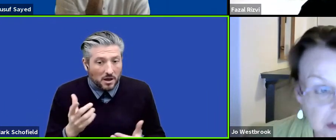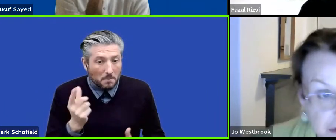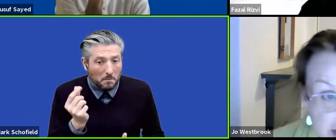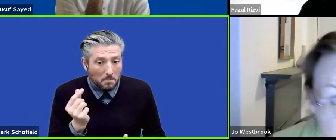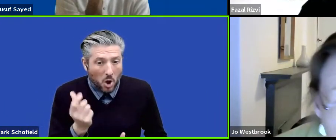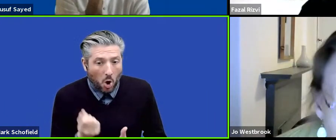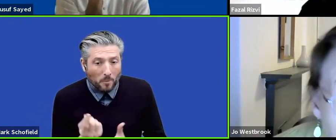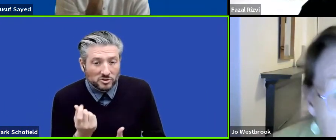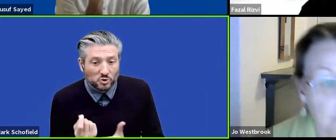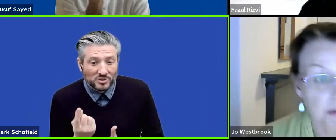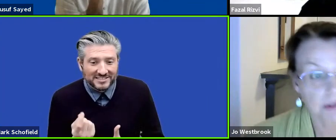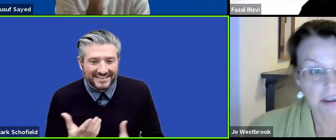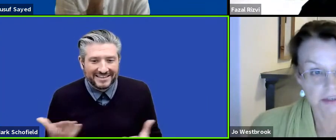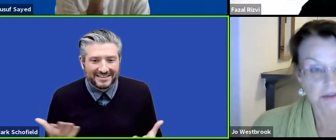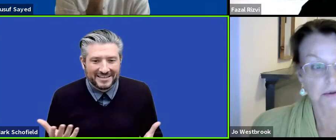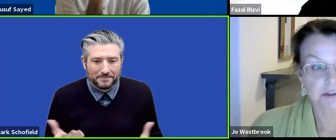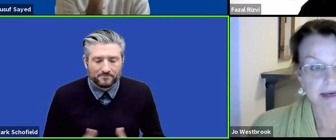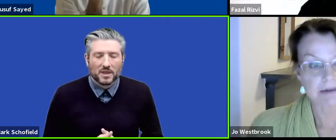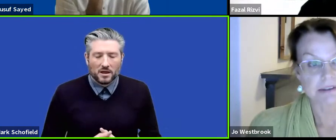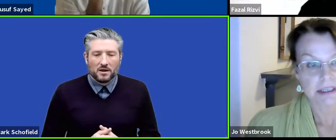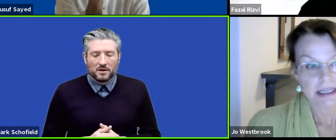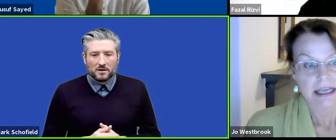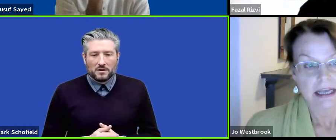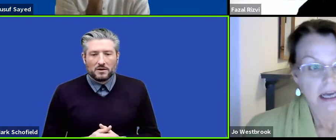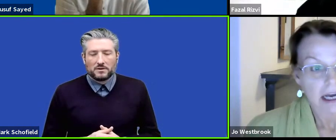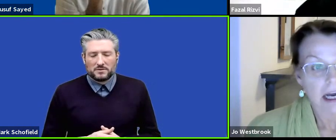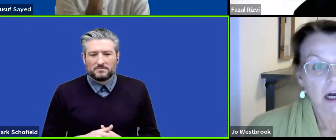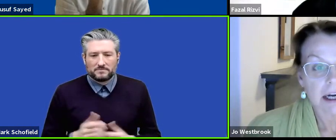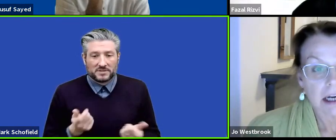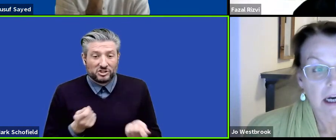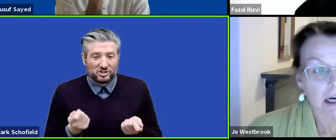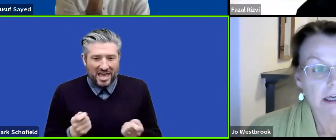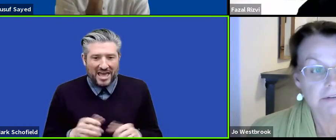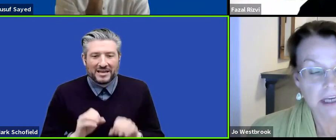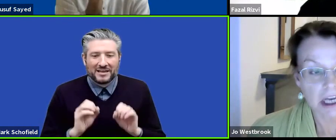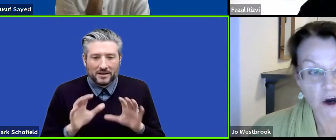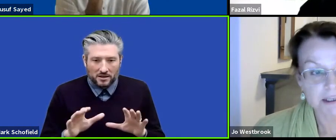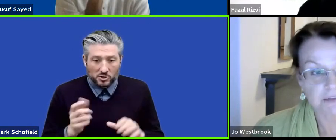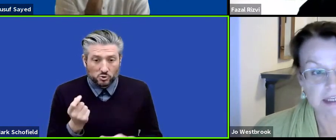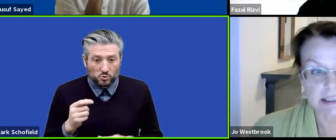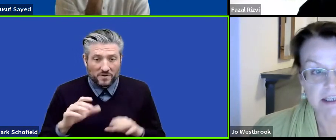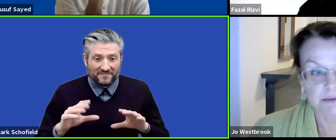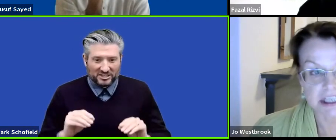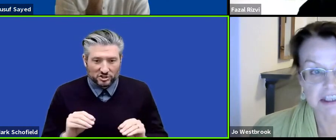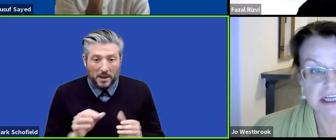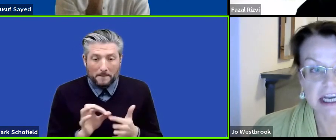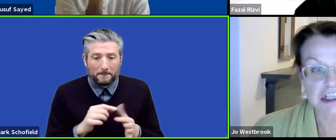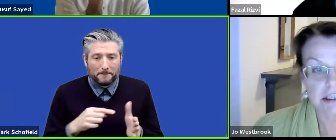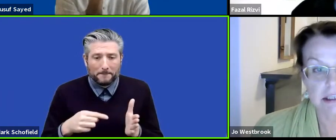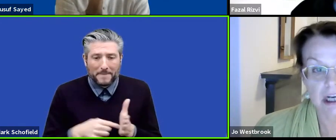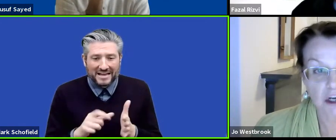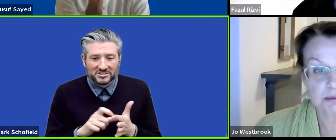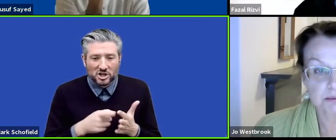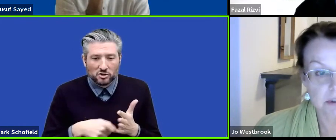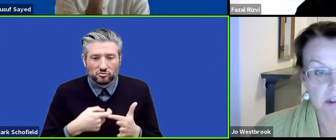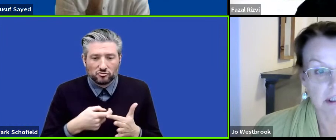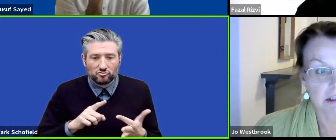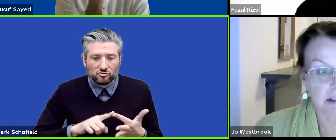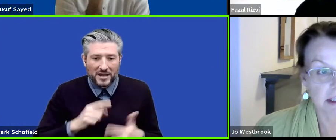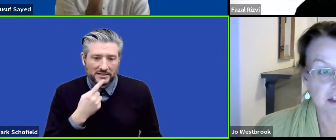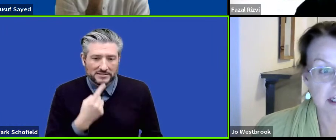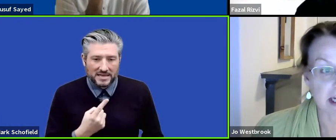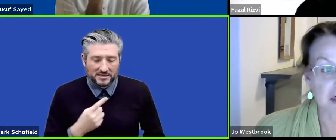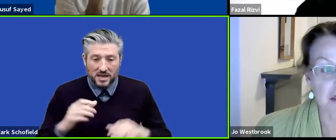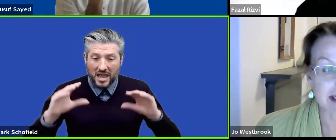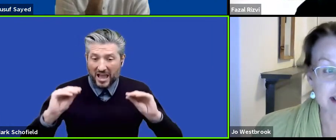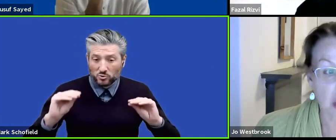up, Pat Drake, talks about, if you can comment on the extent to which education is a global product